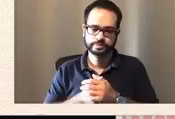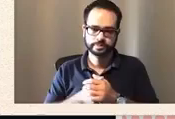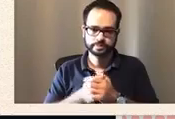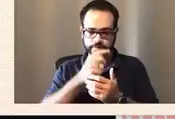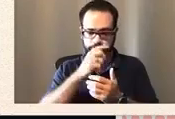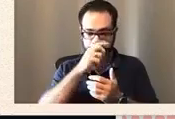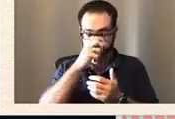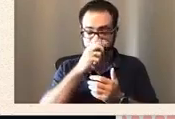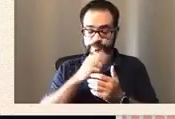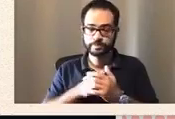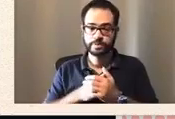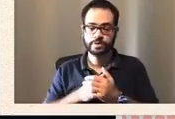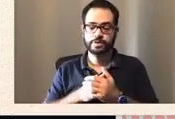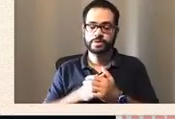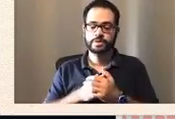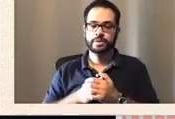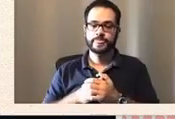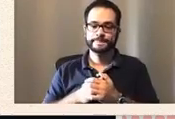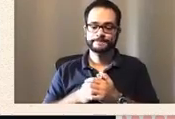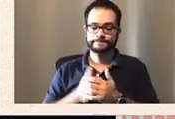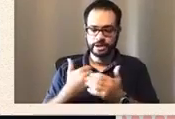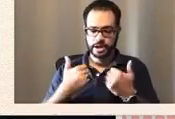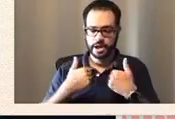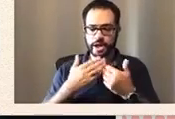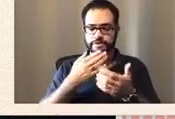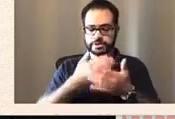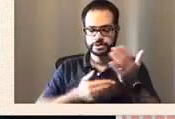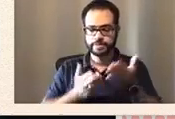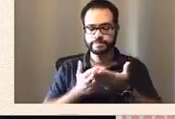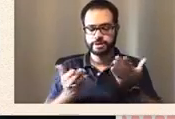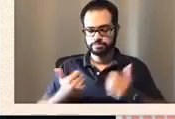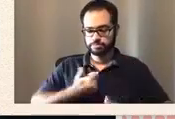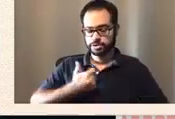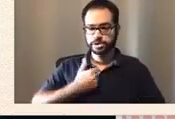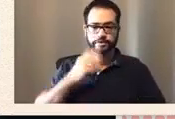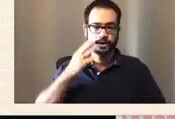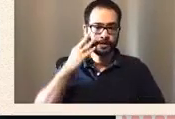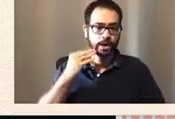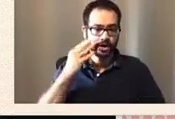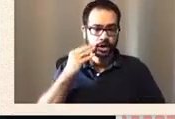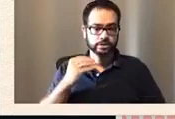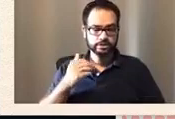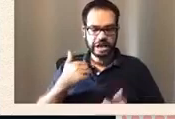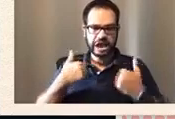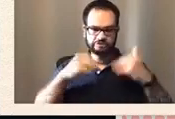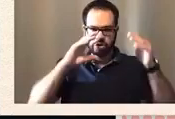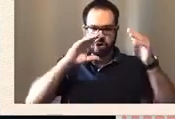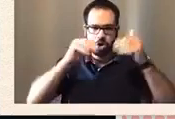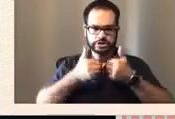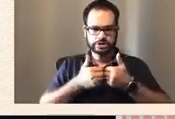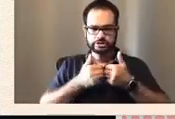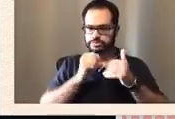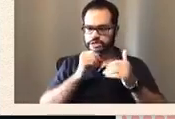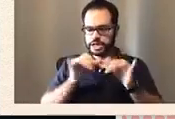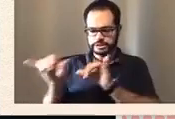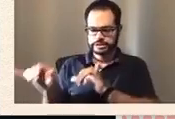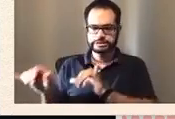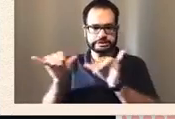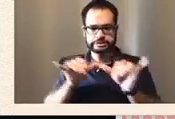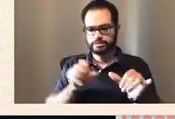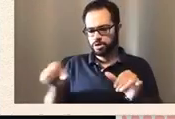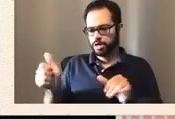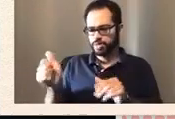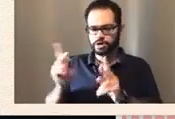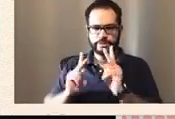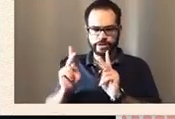through. There are things that I go through as a person with autism that are not the same as other people I know with